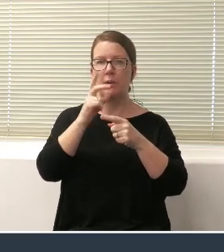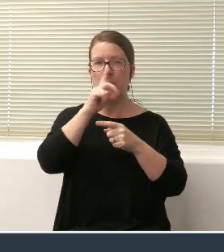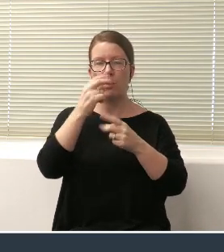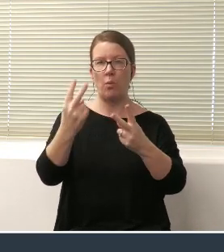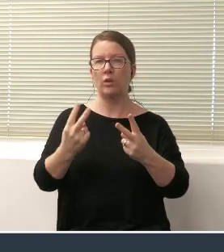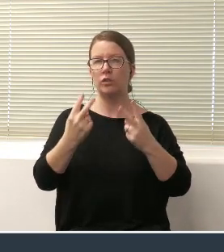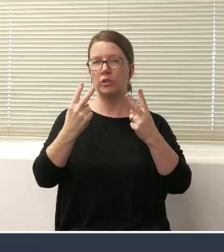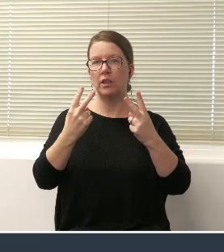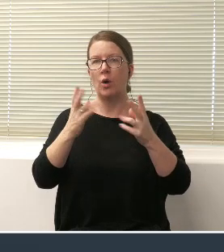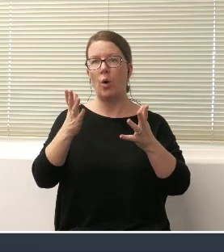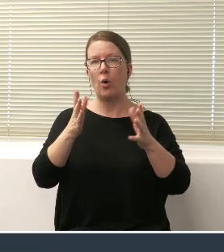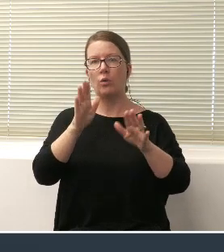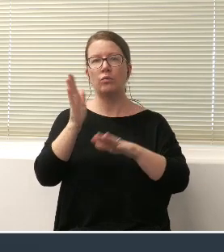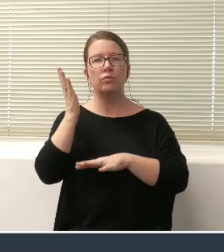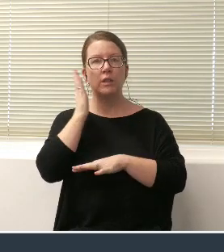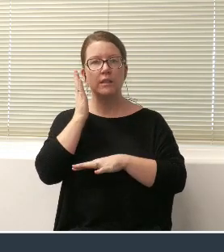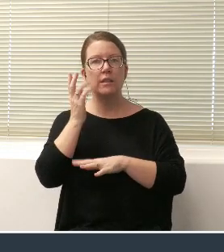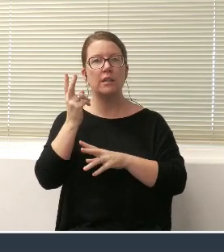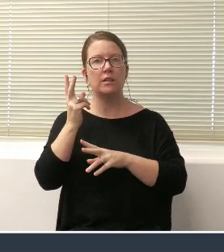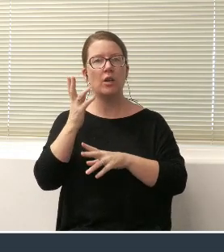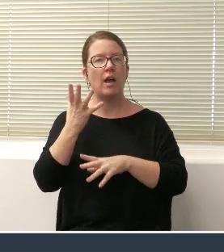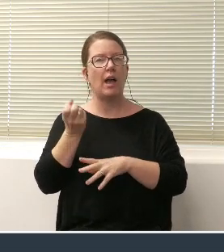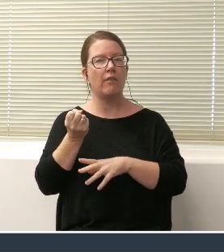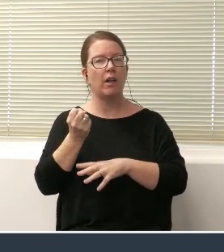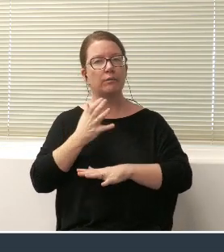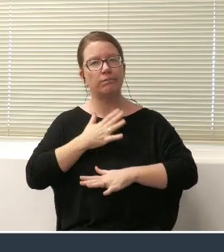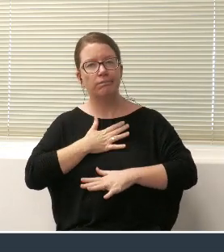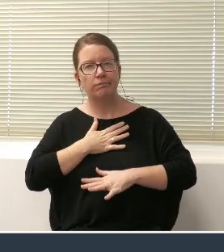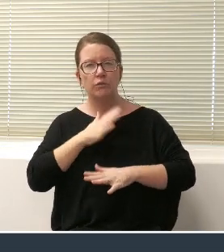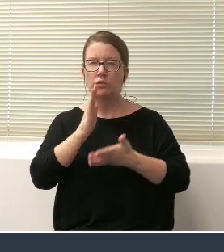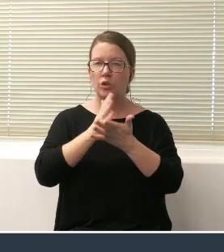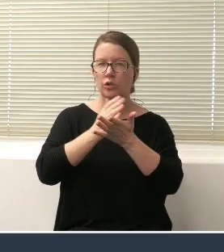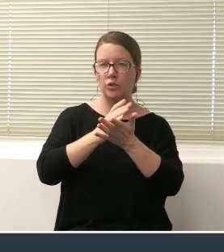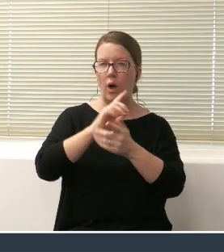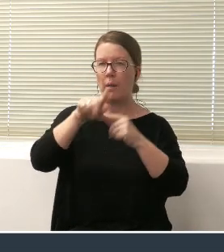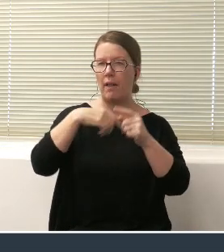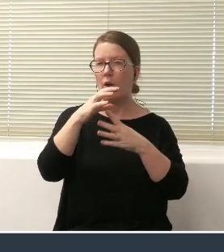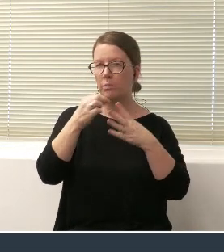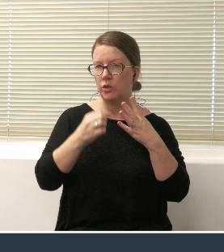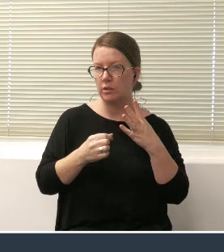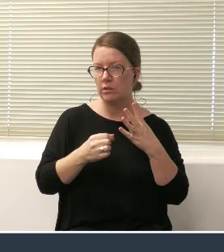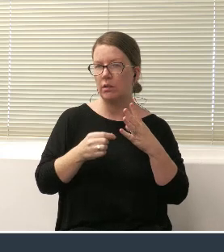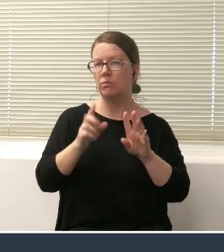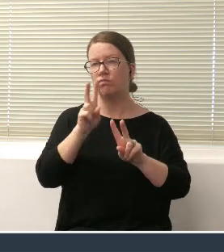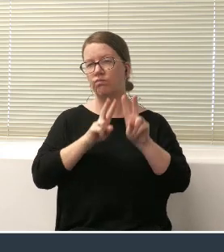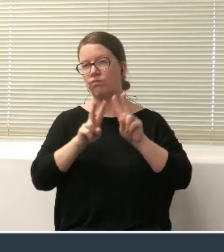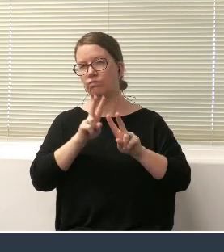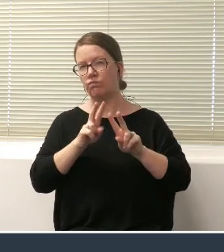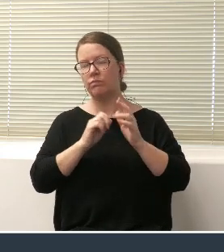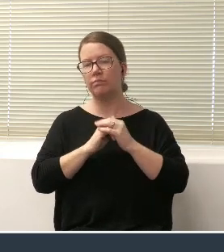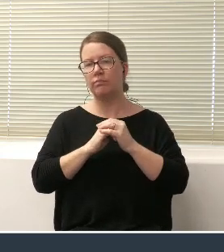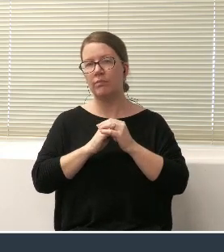watching or residents that may have some continued reservations over this option. It says in